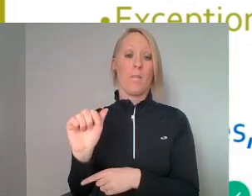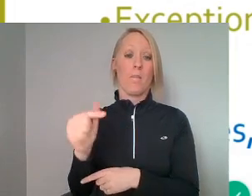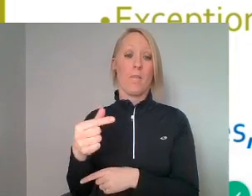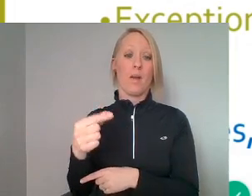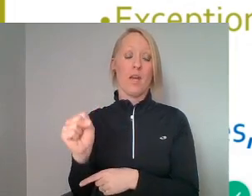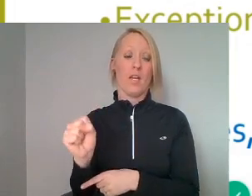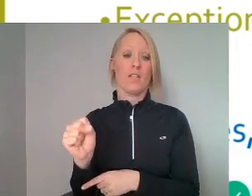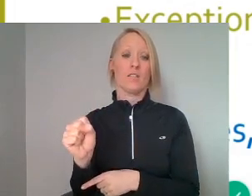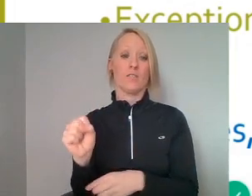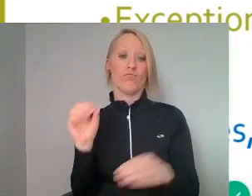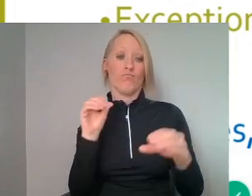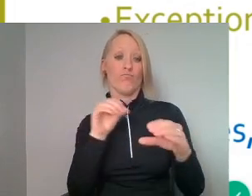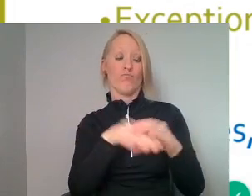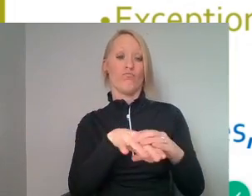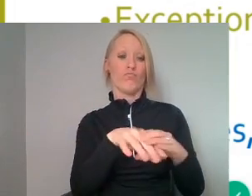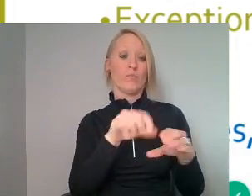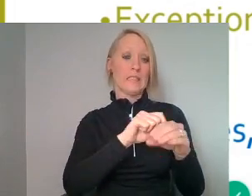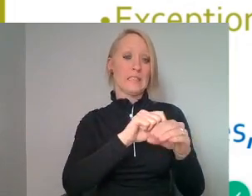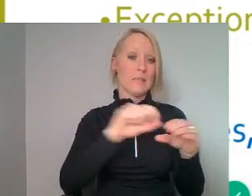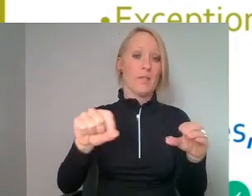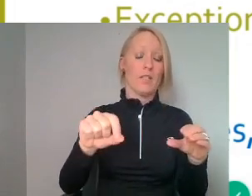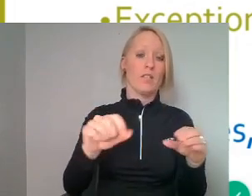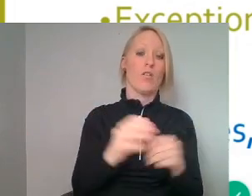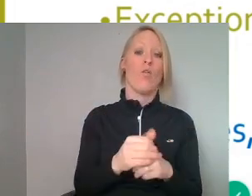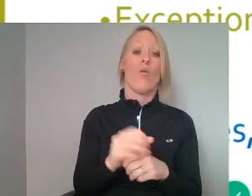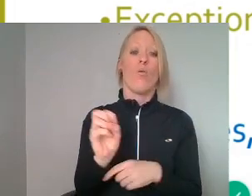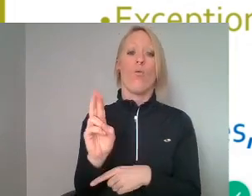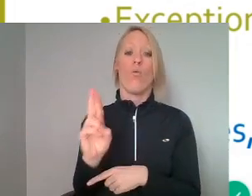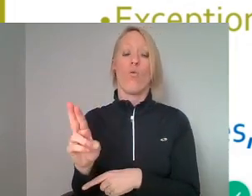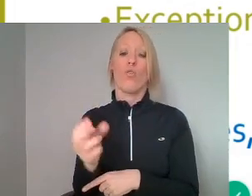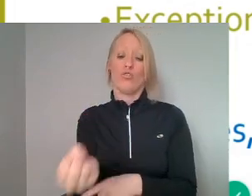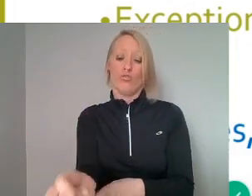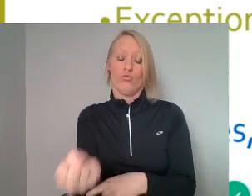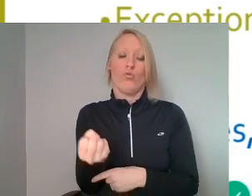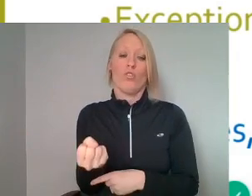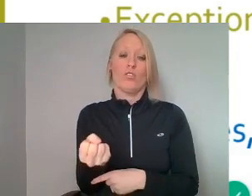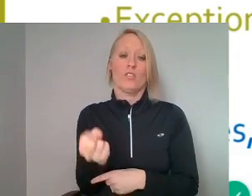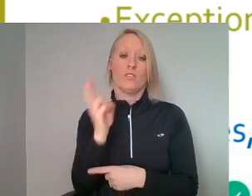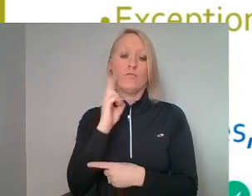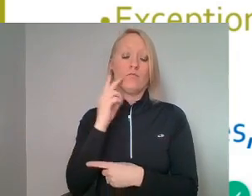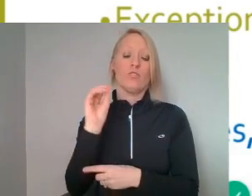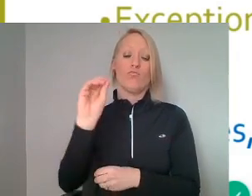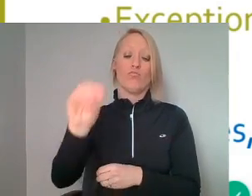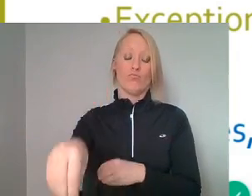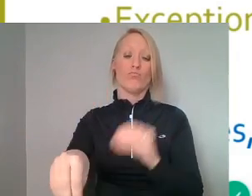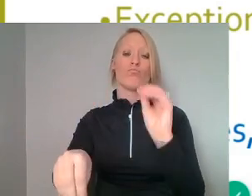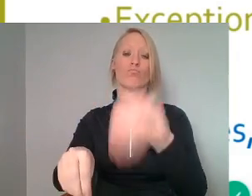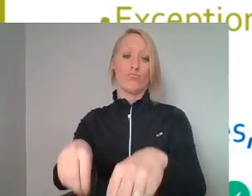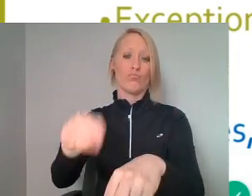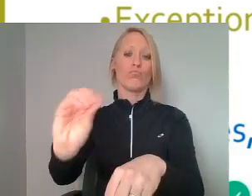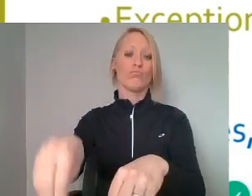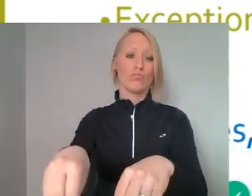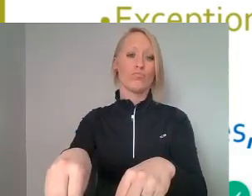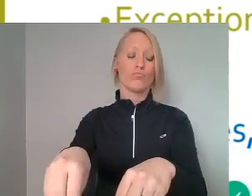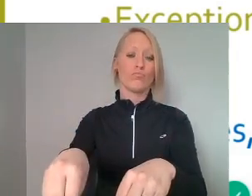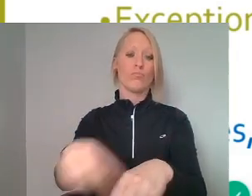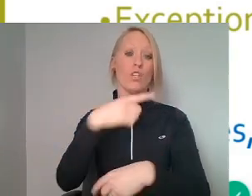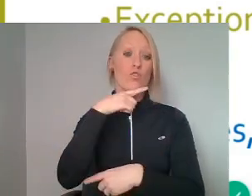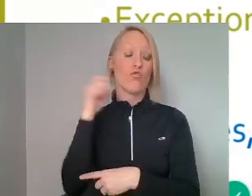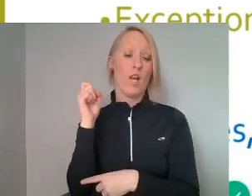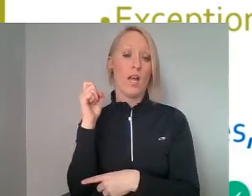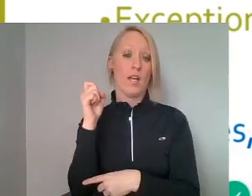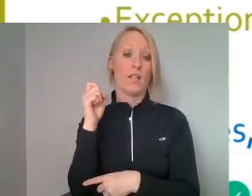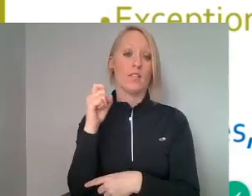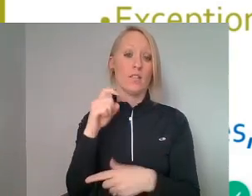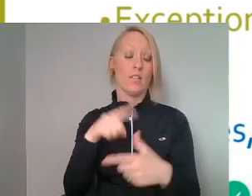If they get like their leaves of lettuce get too damp for too long, they will start to go bad faster. So kind of drying them off after you've washed